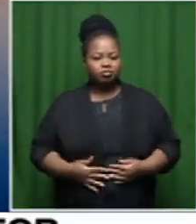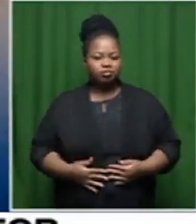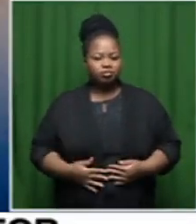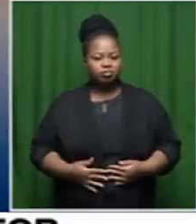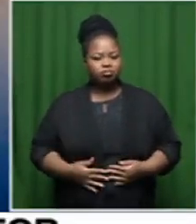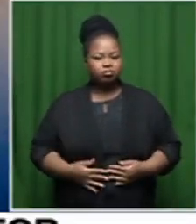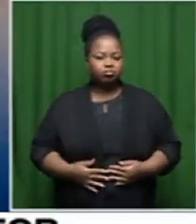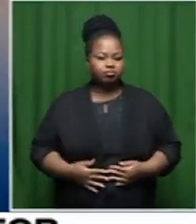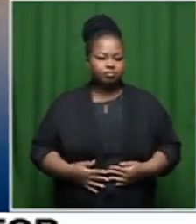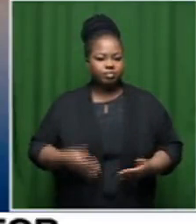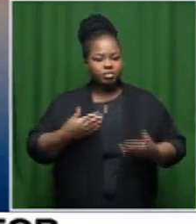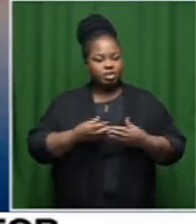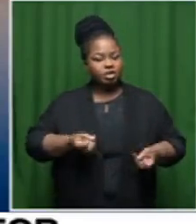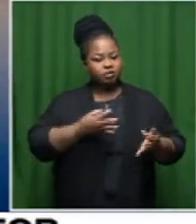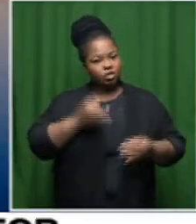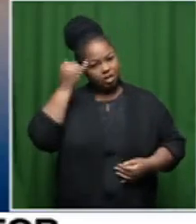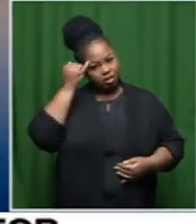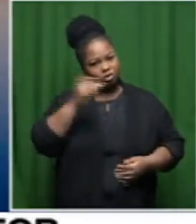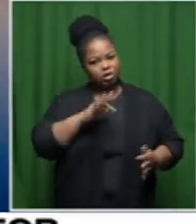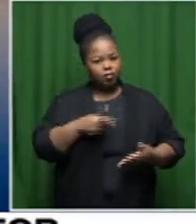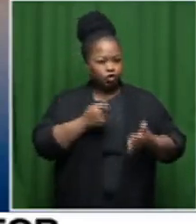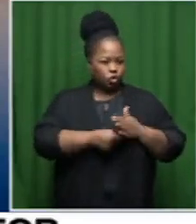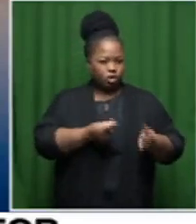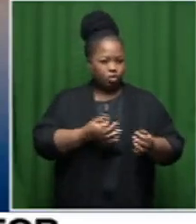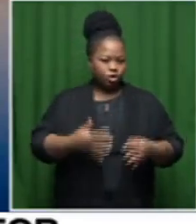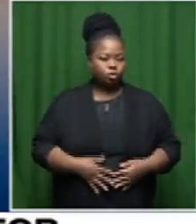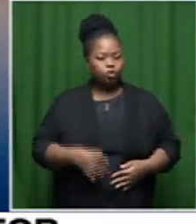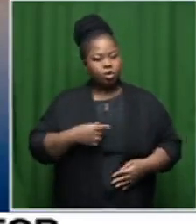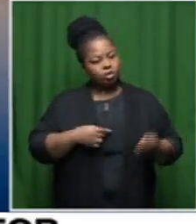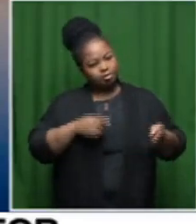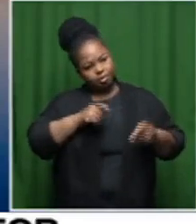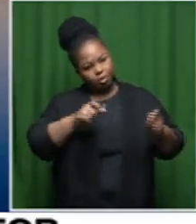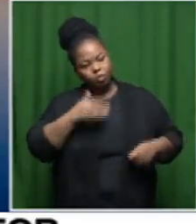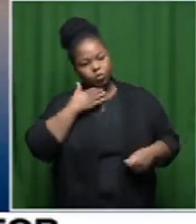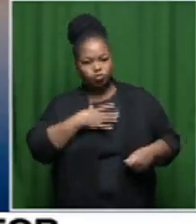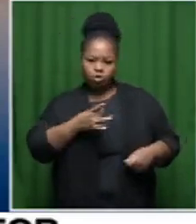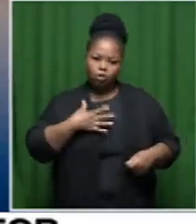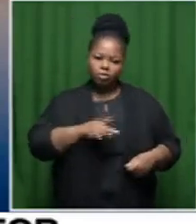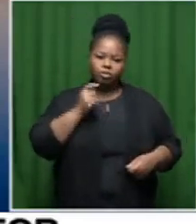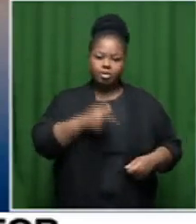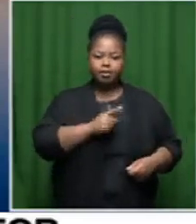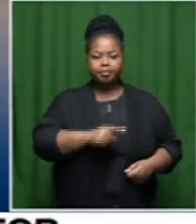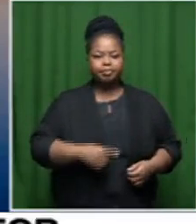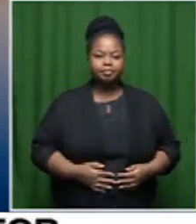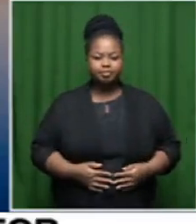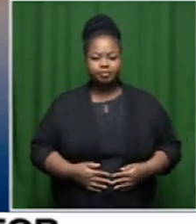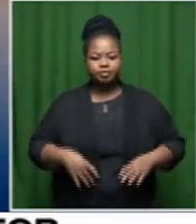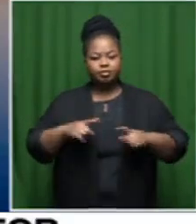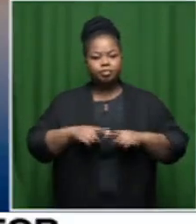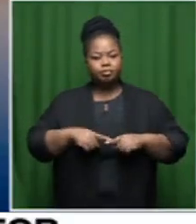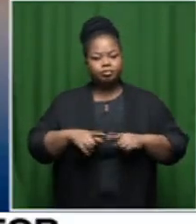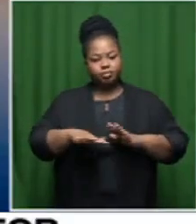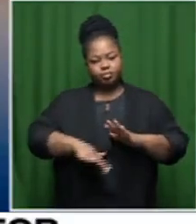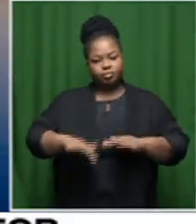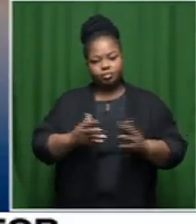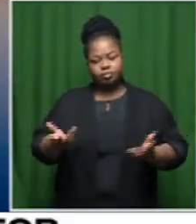can, give you an idea of how to price because there are buyers there willing to pay for that that price tag. So it depends on the